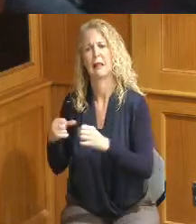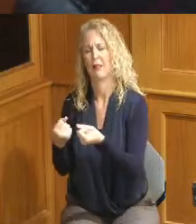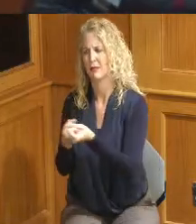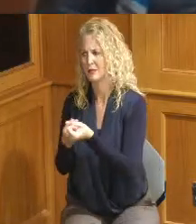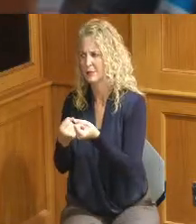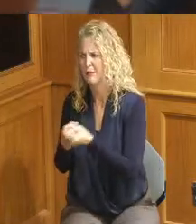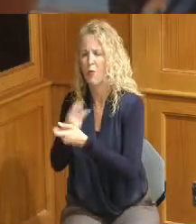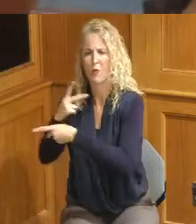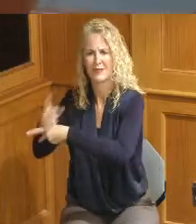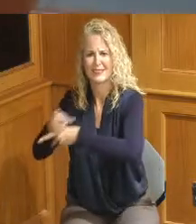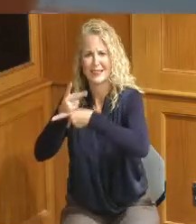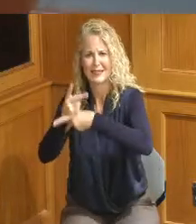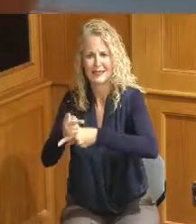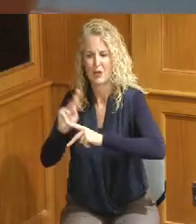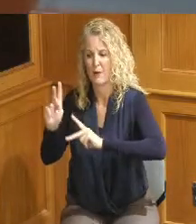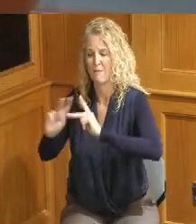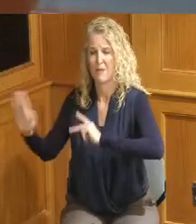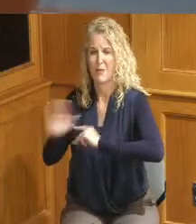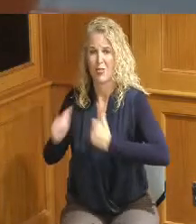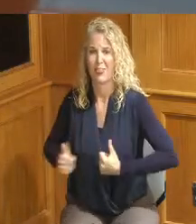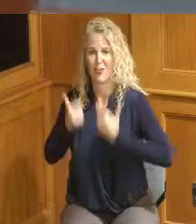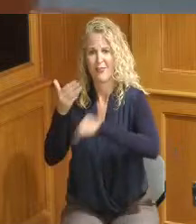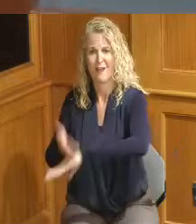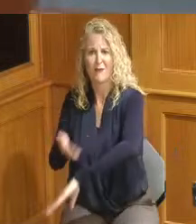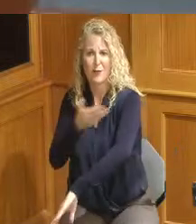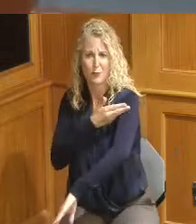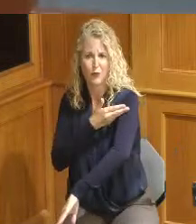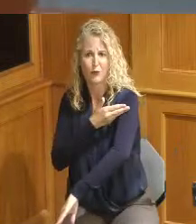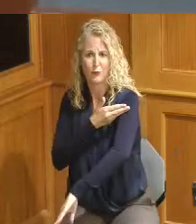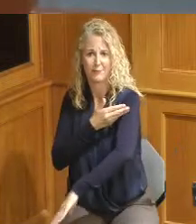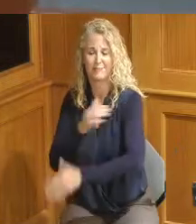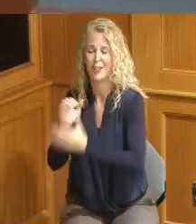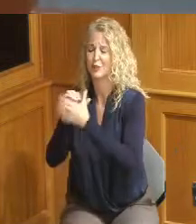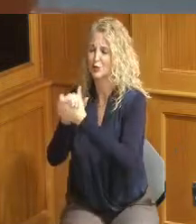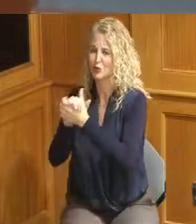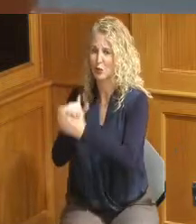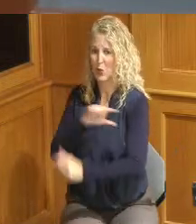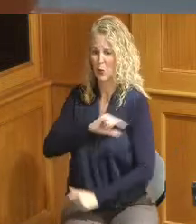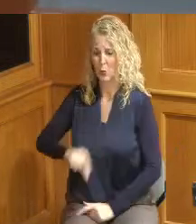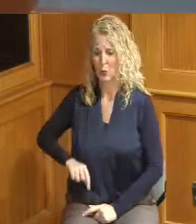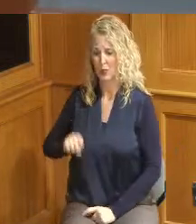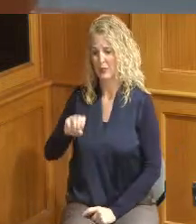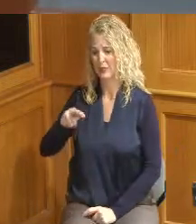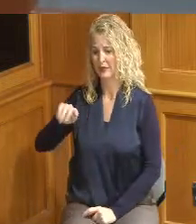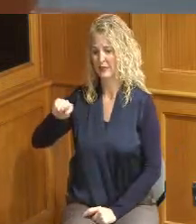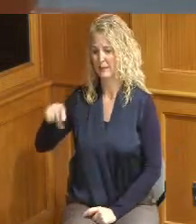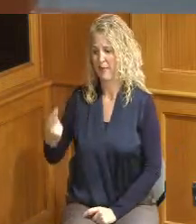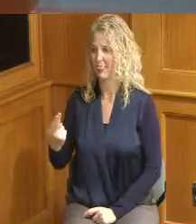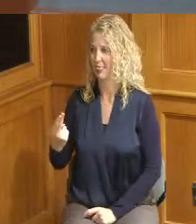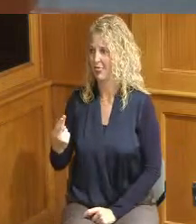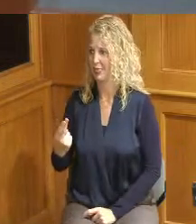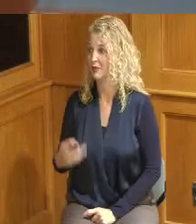improve the quality of life for those affected by poverty. Congratulations, Queen. Thank you.